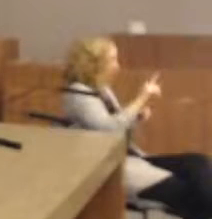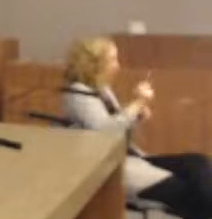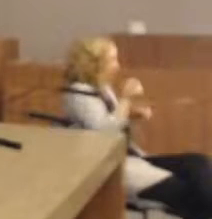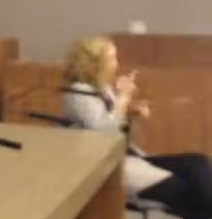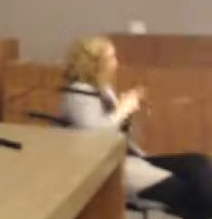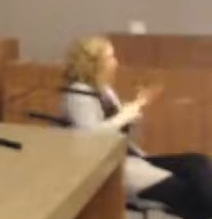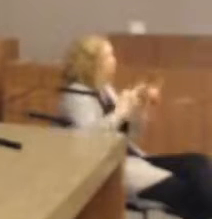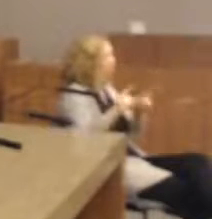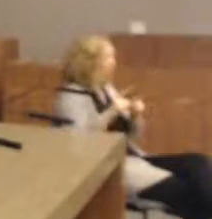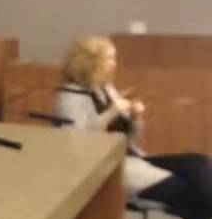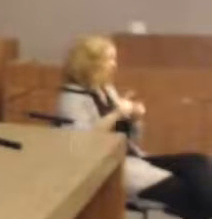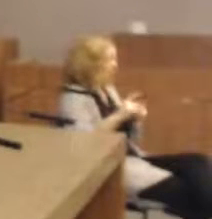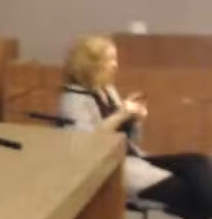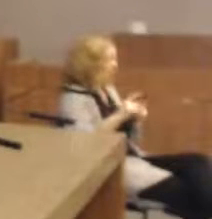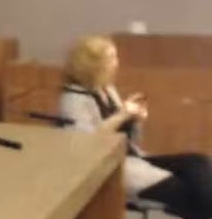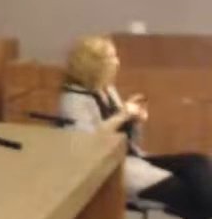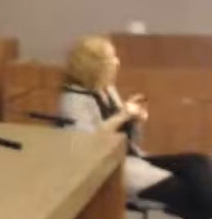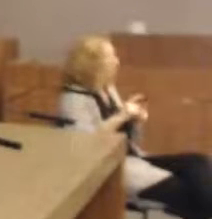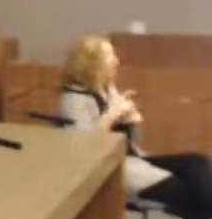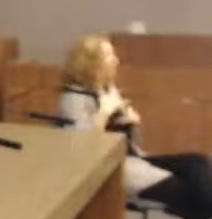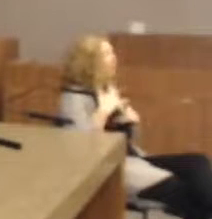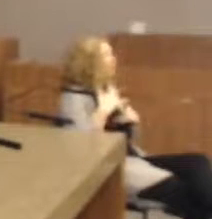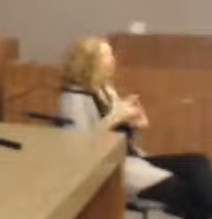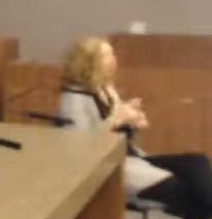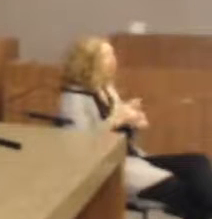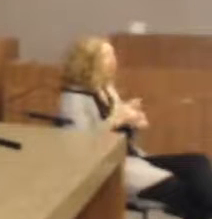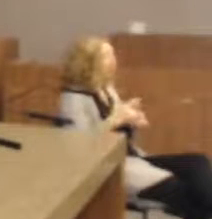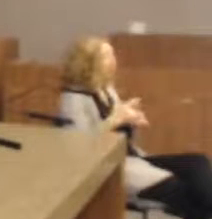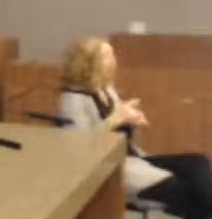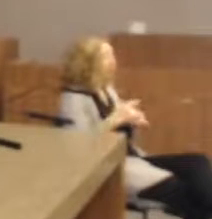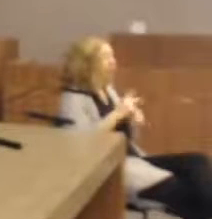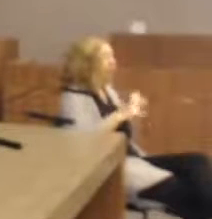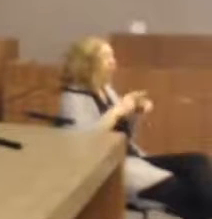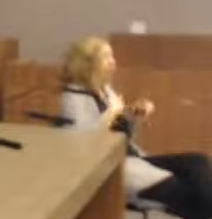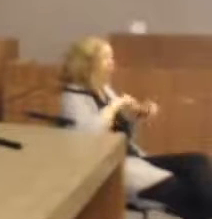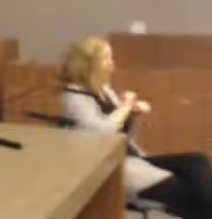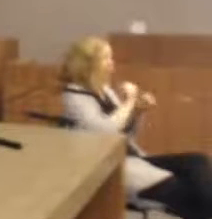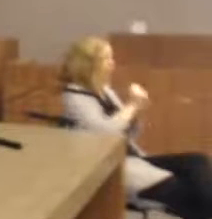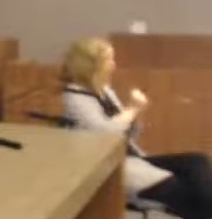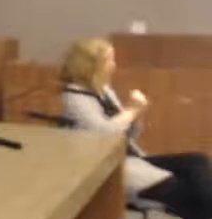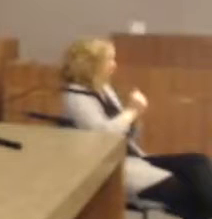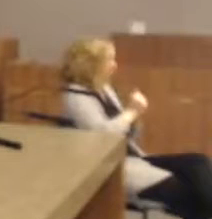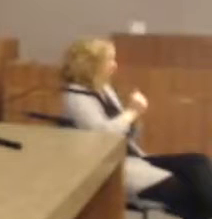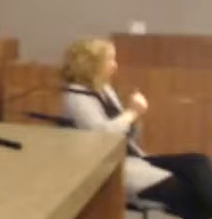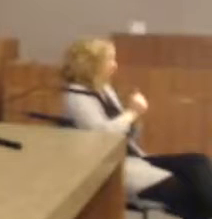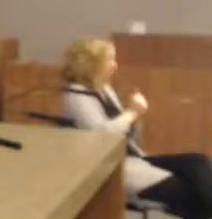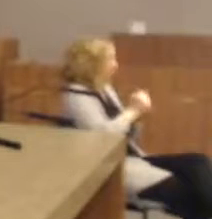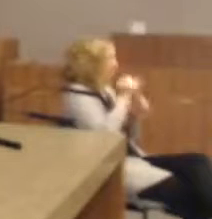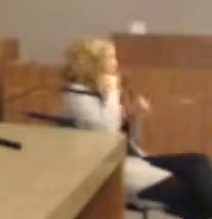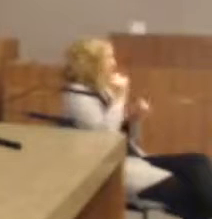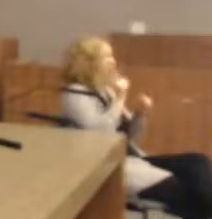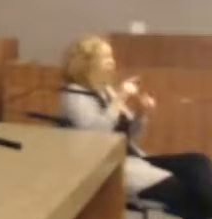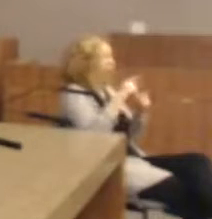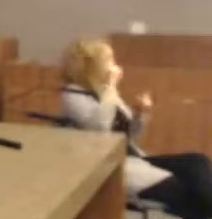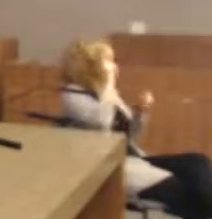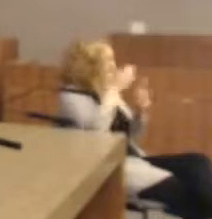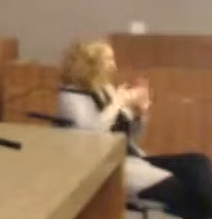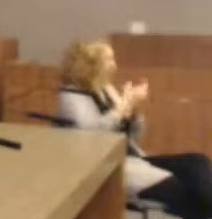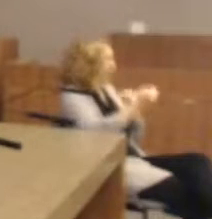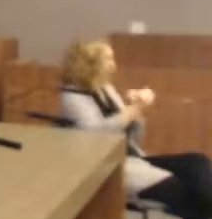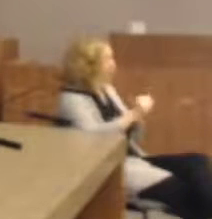trauma, I think is really important, because the likelihood that even the victims that we work with ever make it into a psychologist's office is very